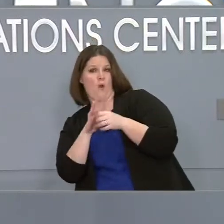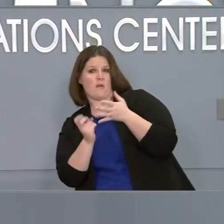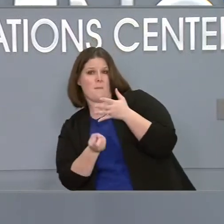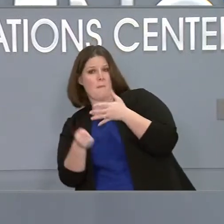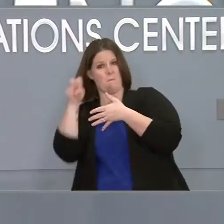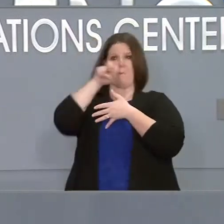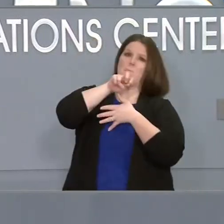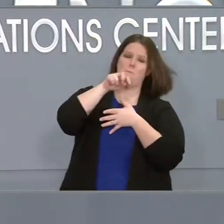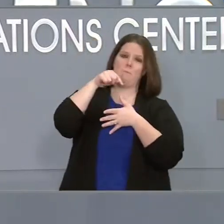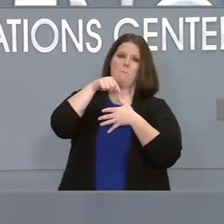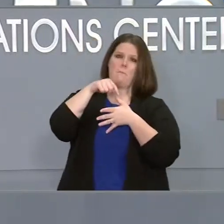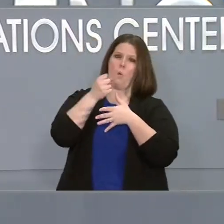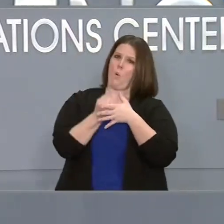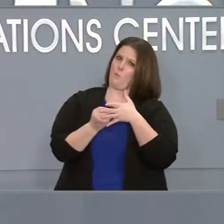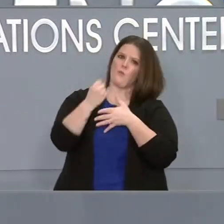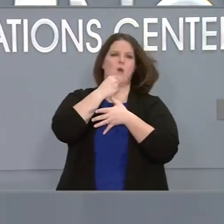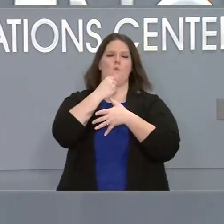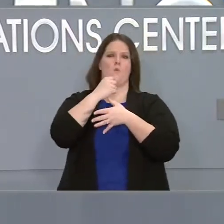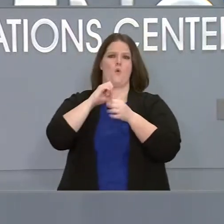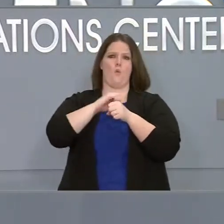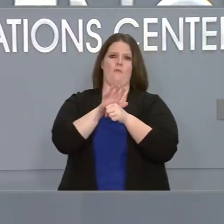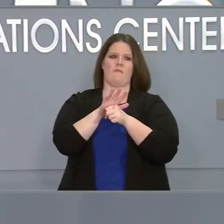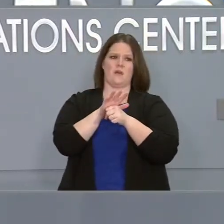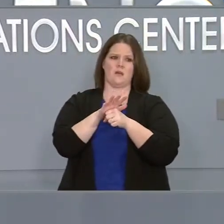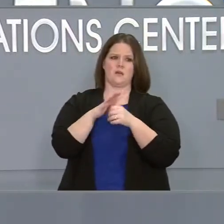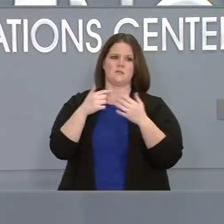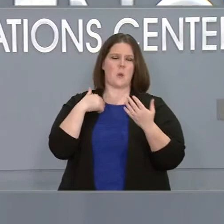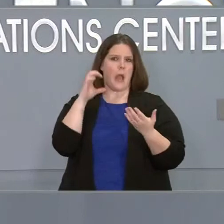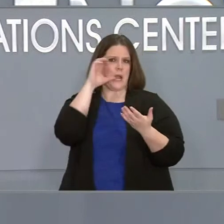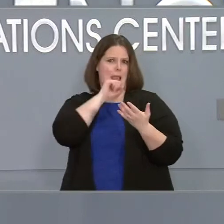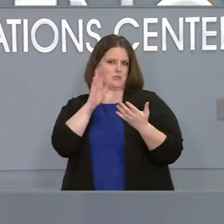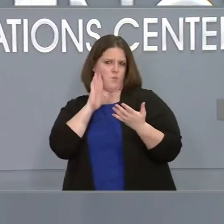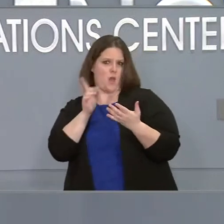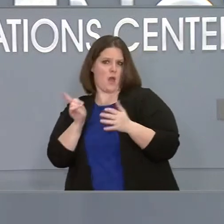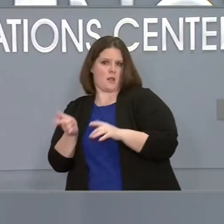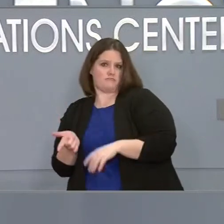Kinsley will be, are there priorities that we're